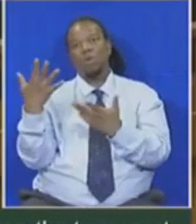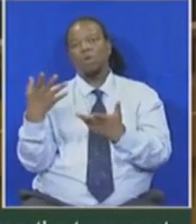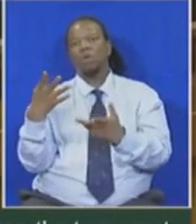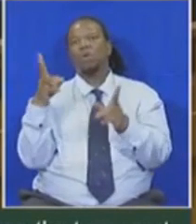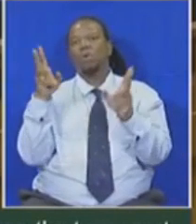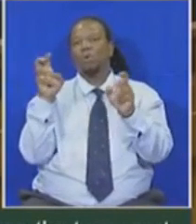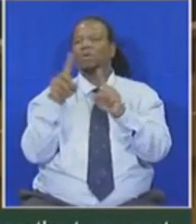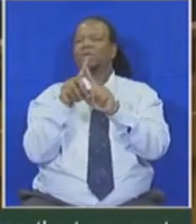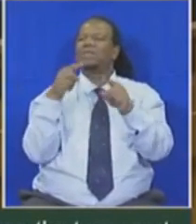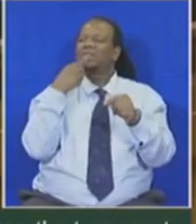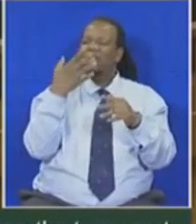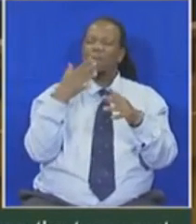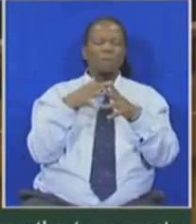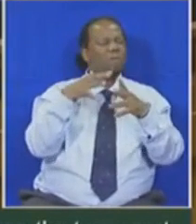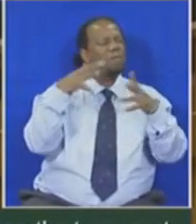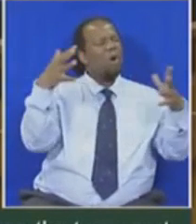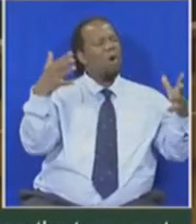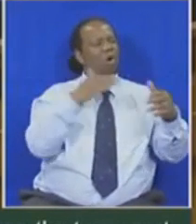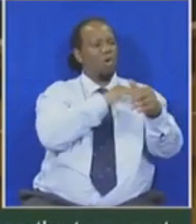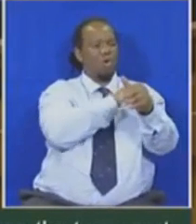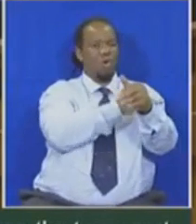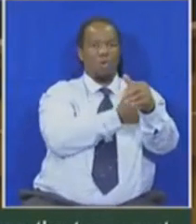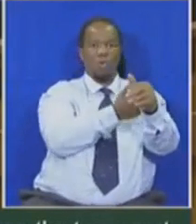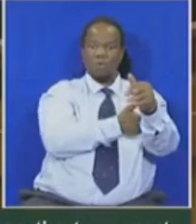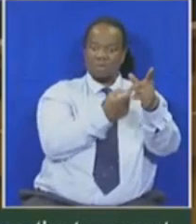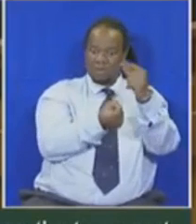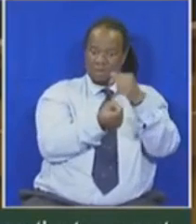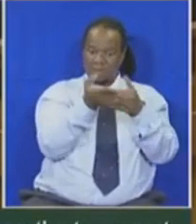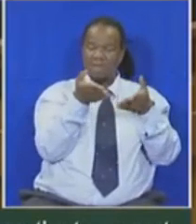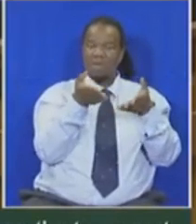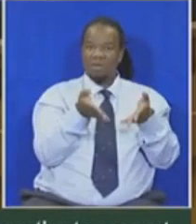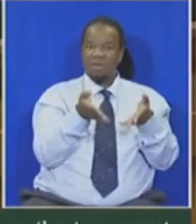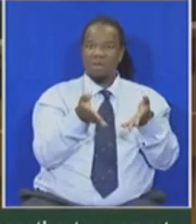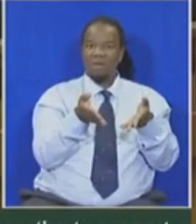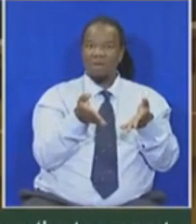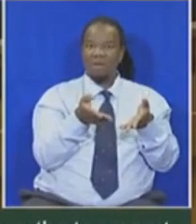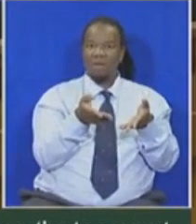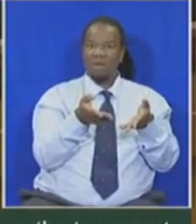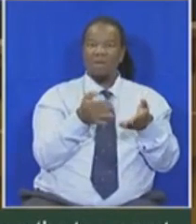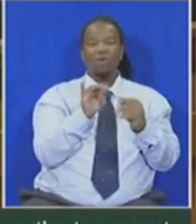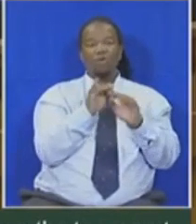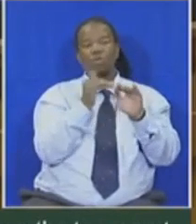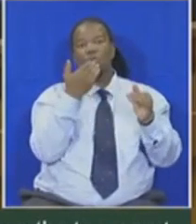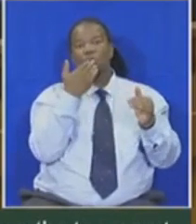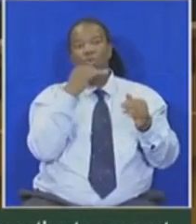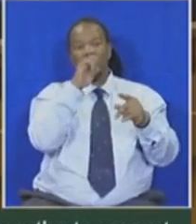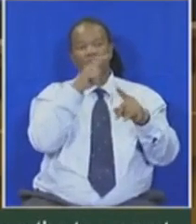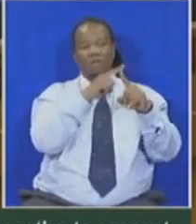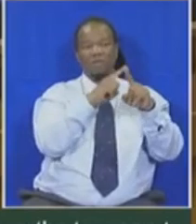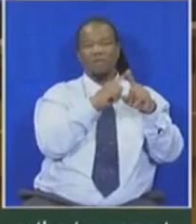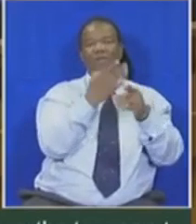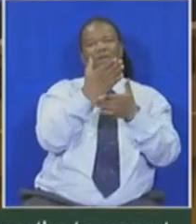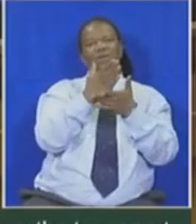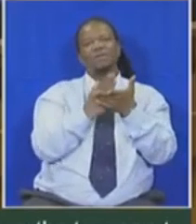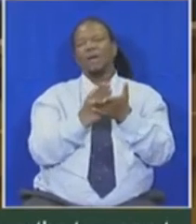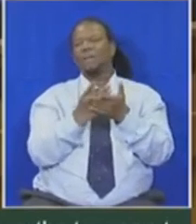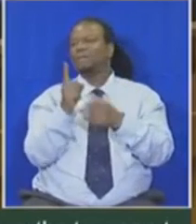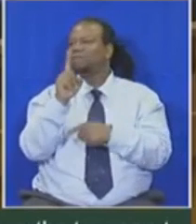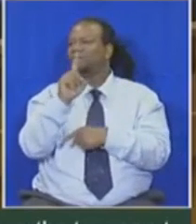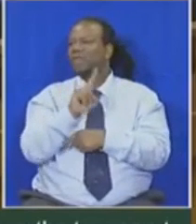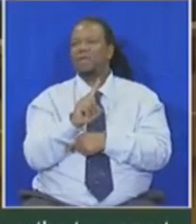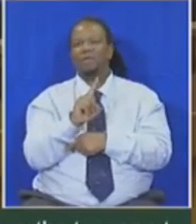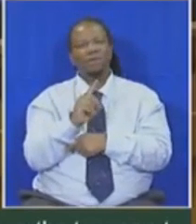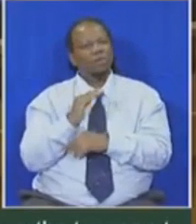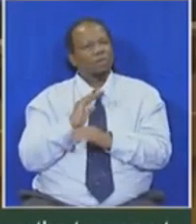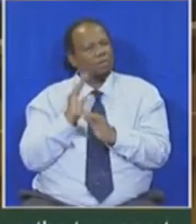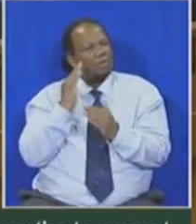too much power has been allowed to slip away from this House and towards the executive. On some days, it's actually difficult to determine